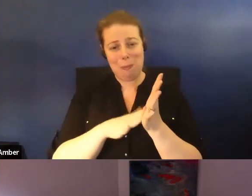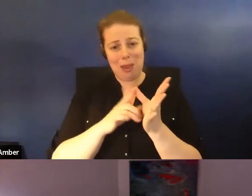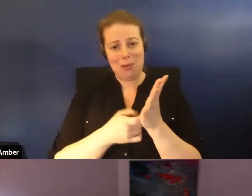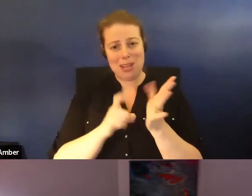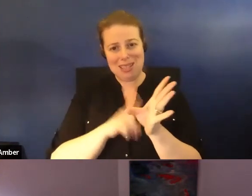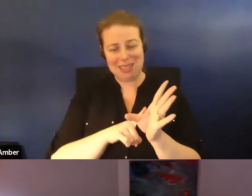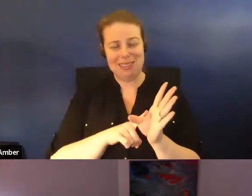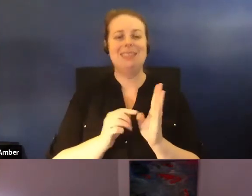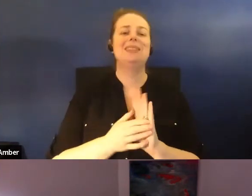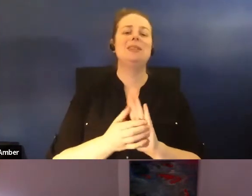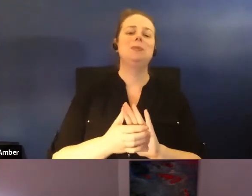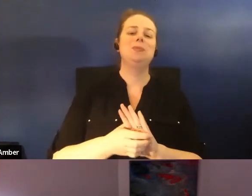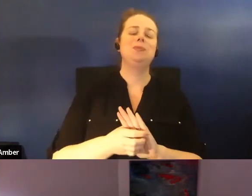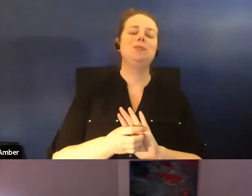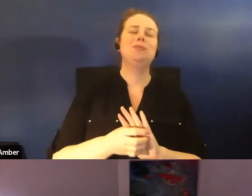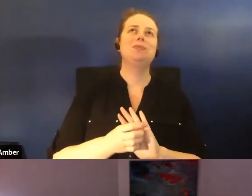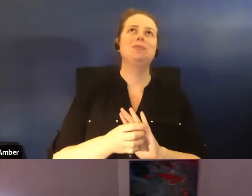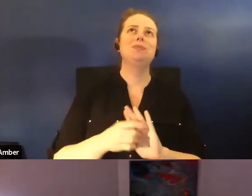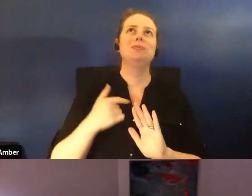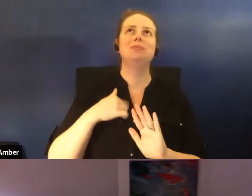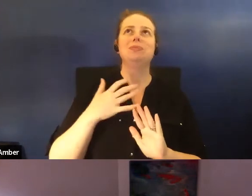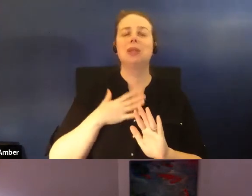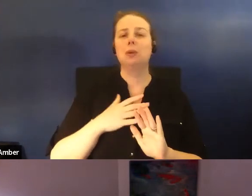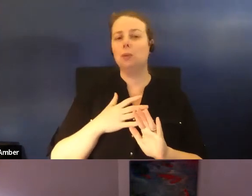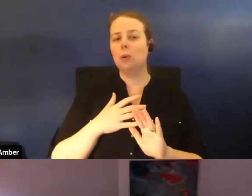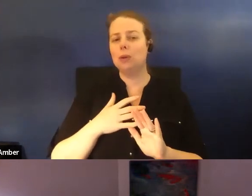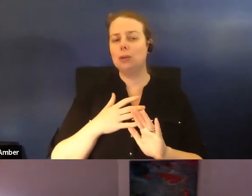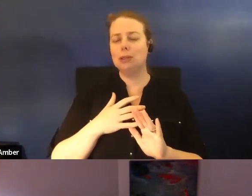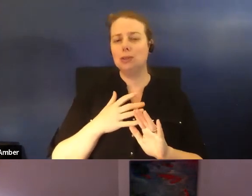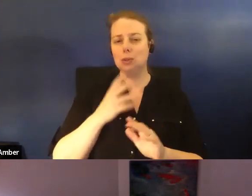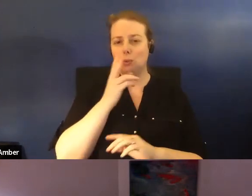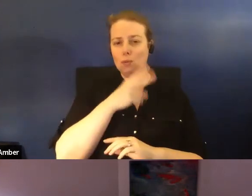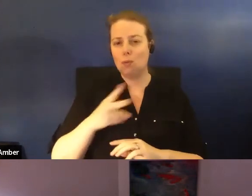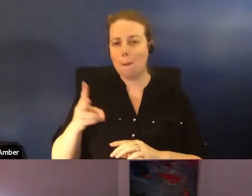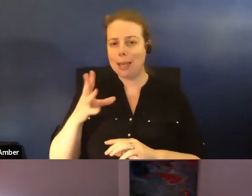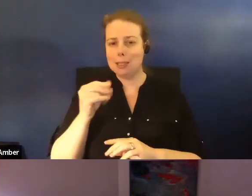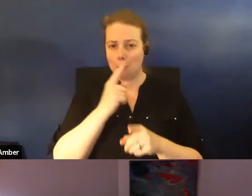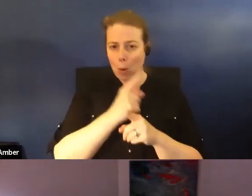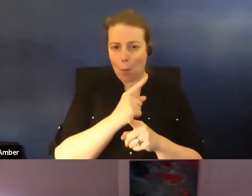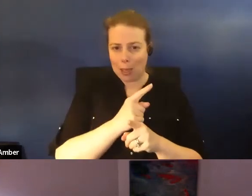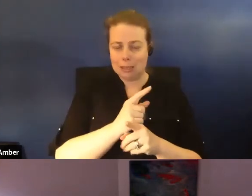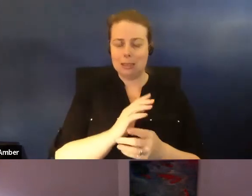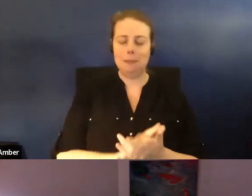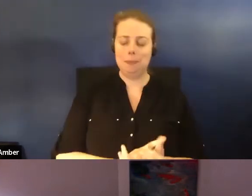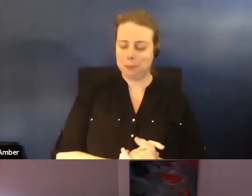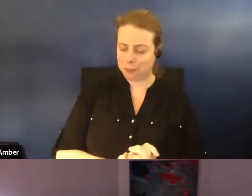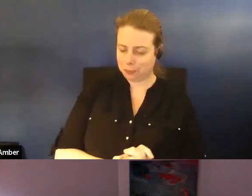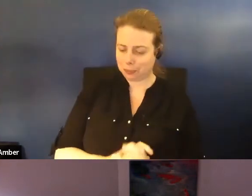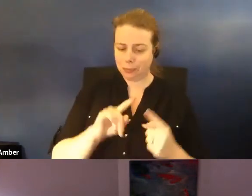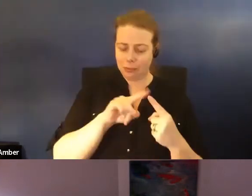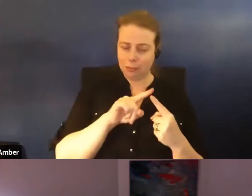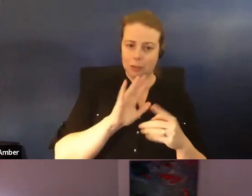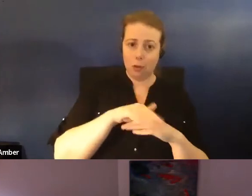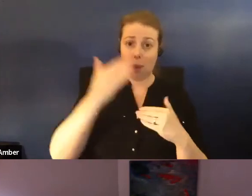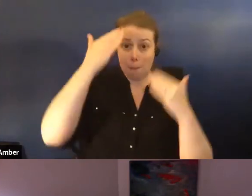I just want to pick up on a couple of things that have already been said. I think the point about the mental fatigue that